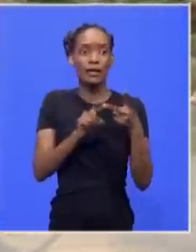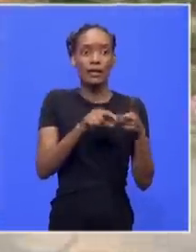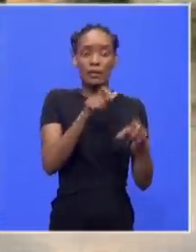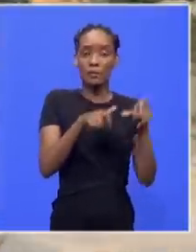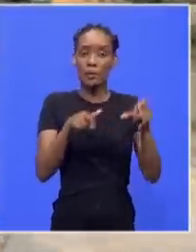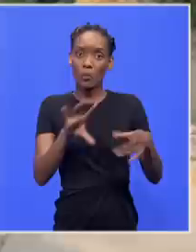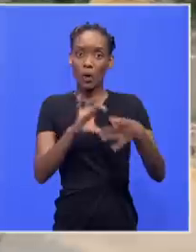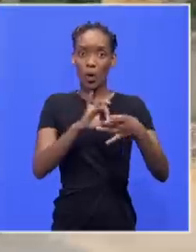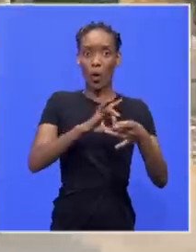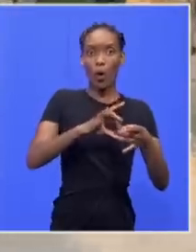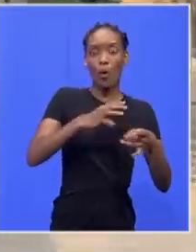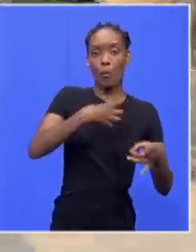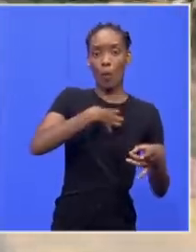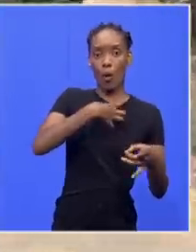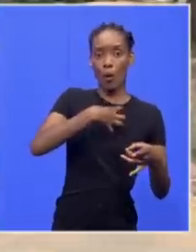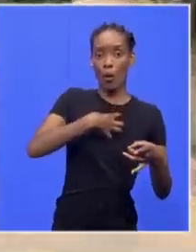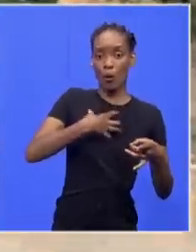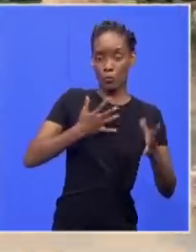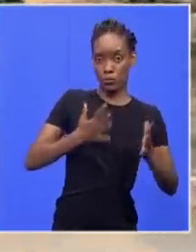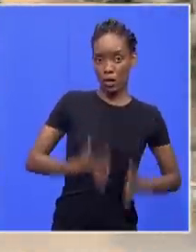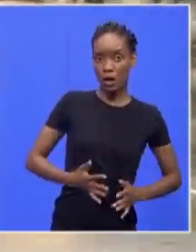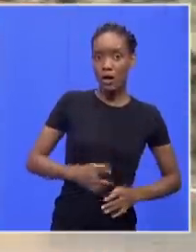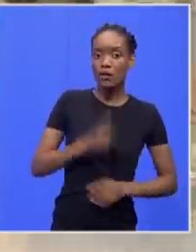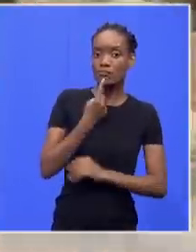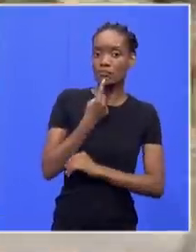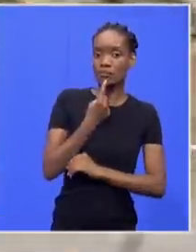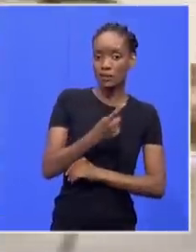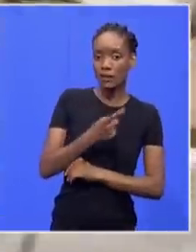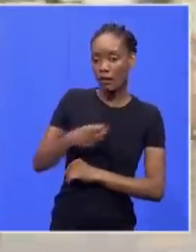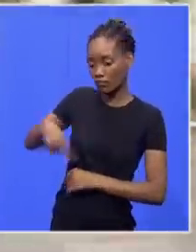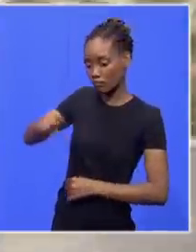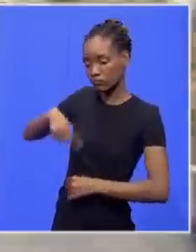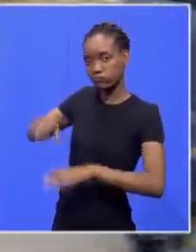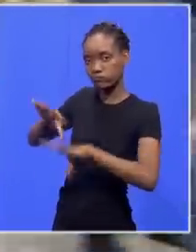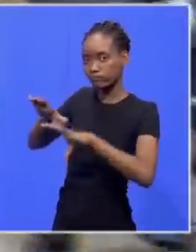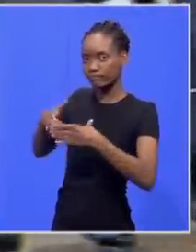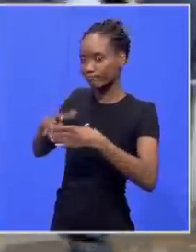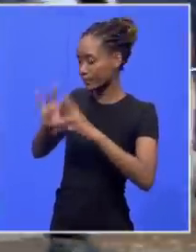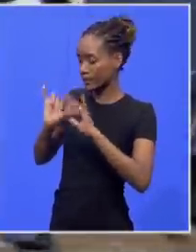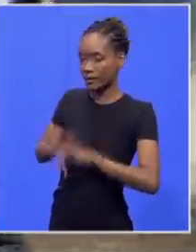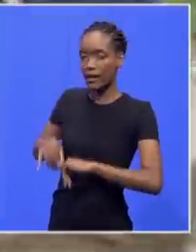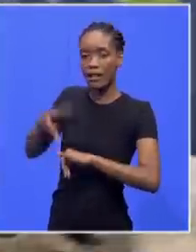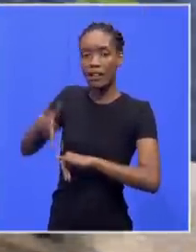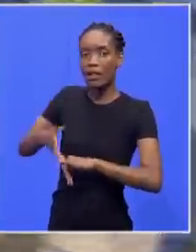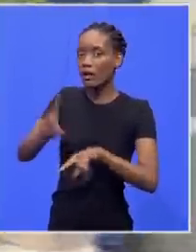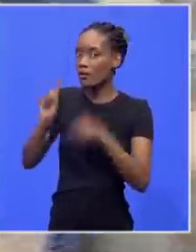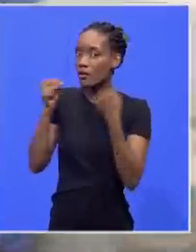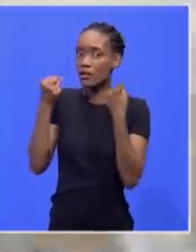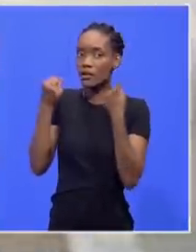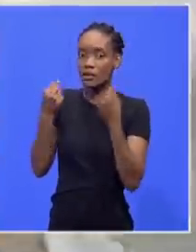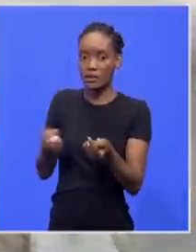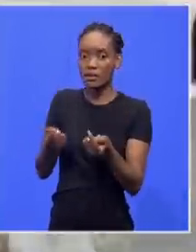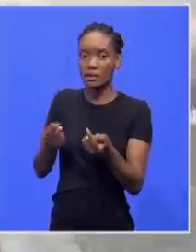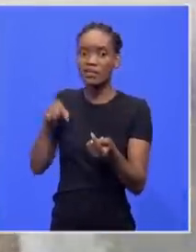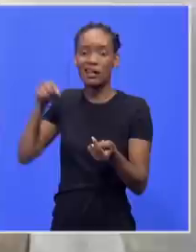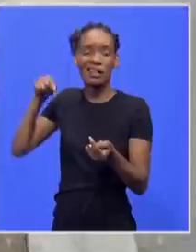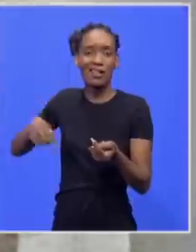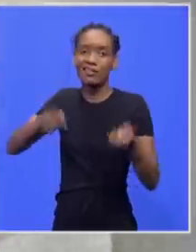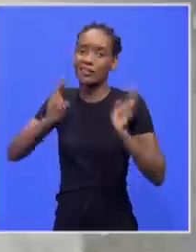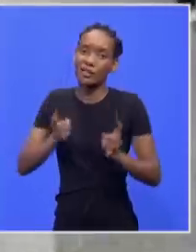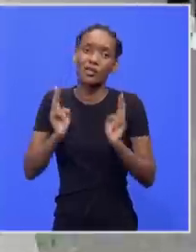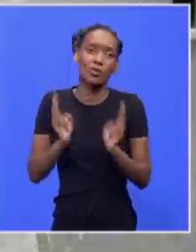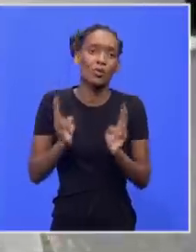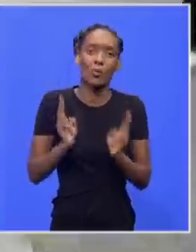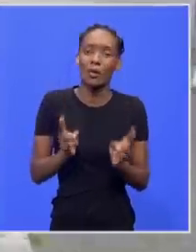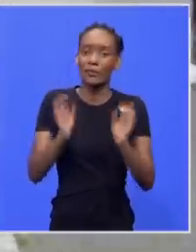area who are saying that the refugees do not belong here. This is an abnormal situation